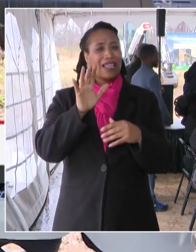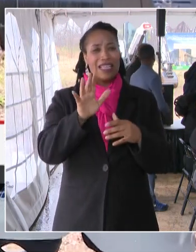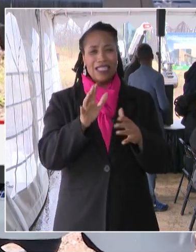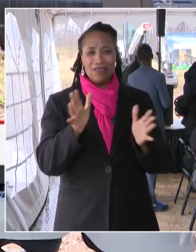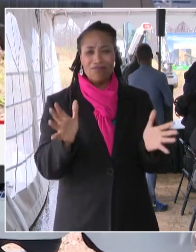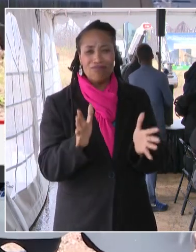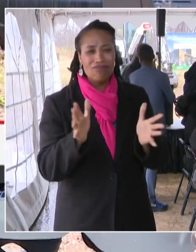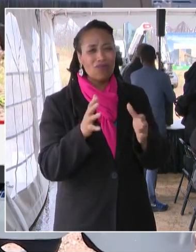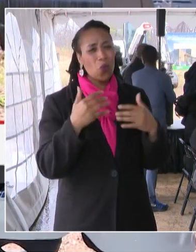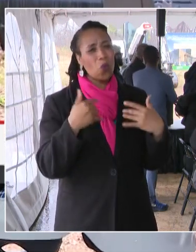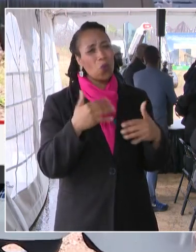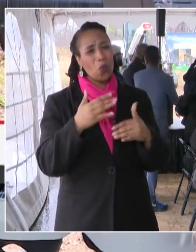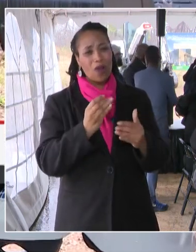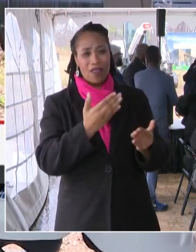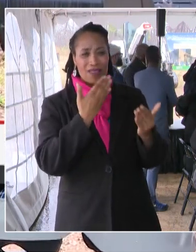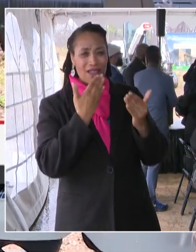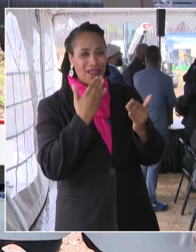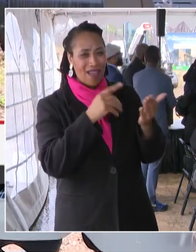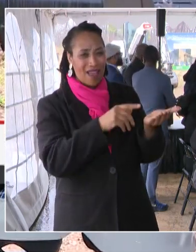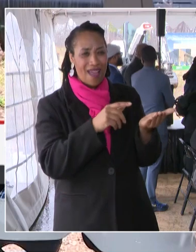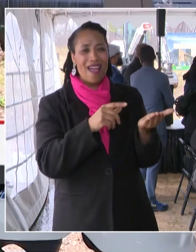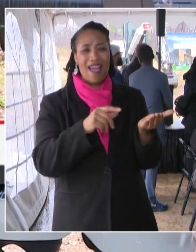Black,